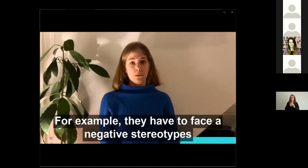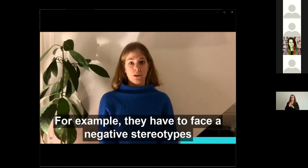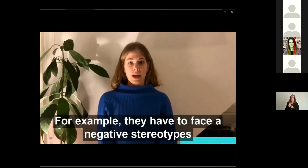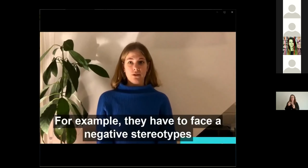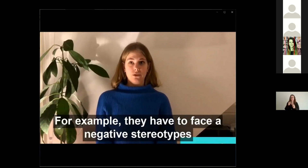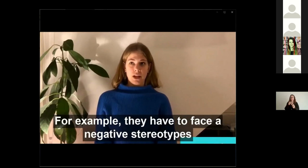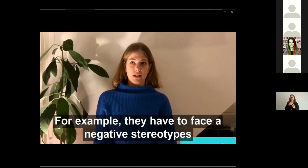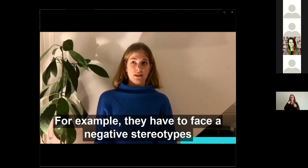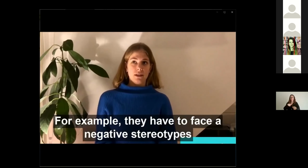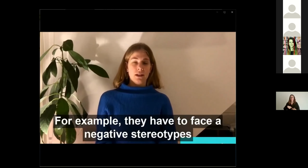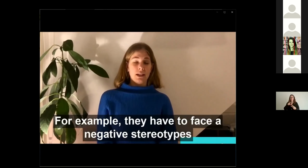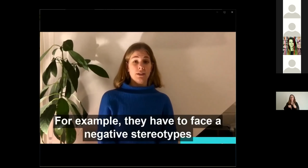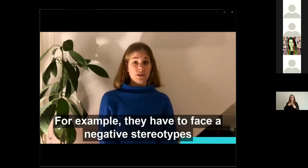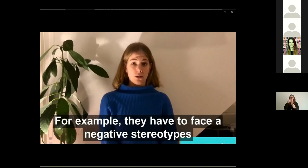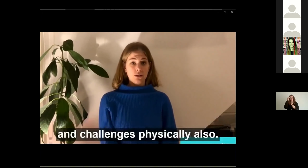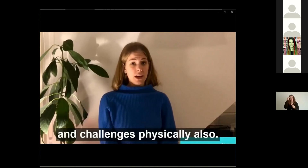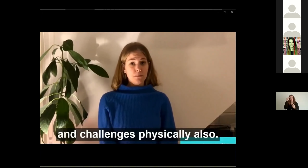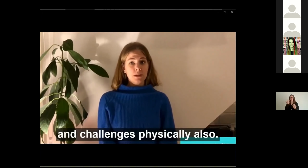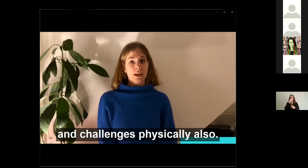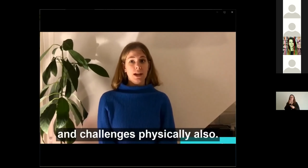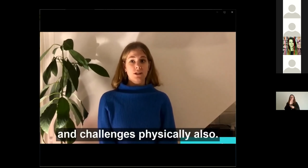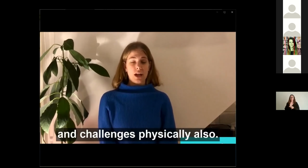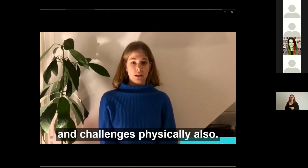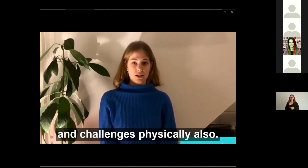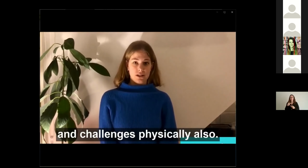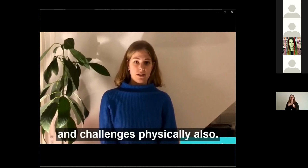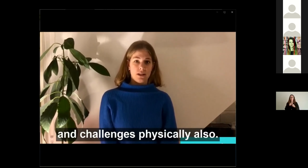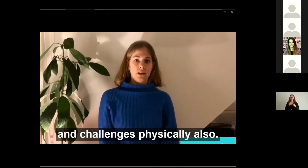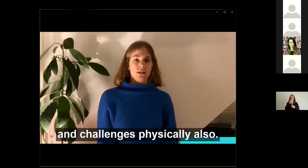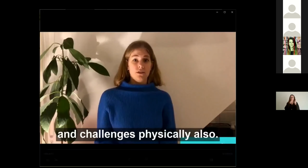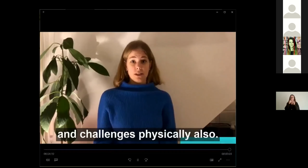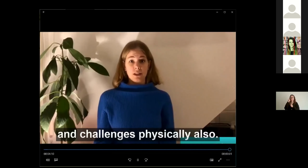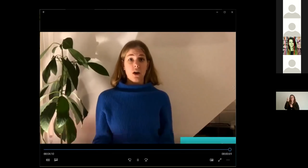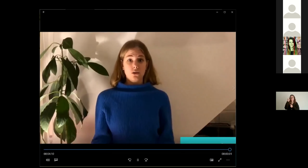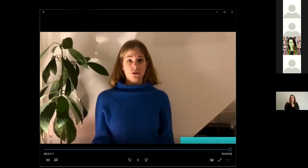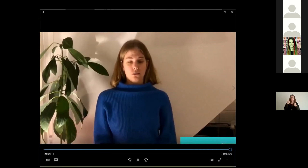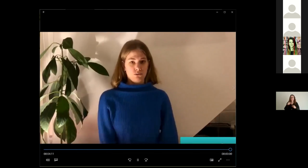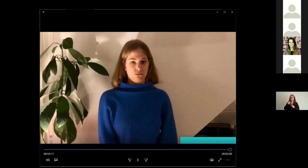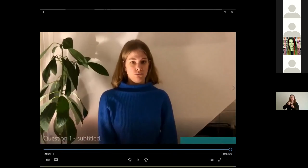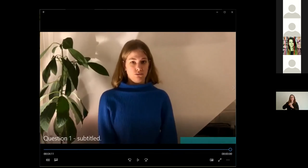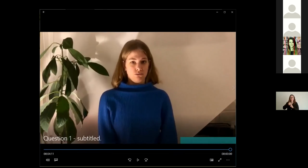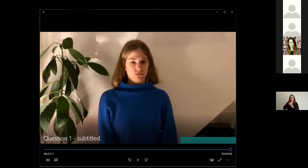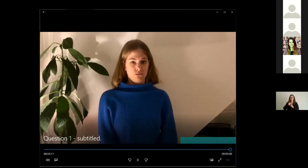they have to face negative stereotypes and challenges physically also.